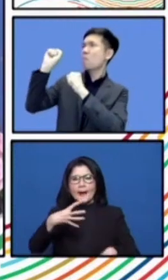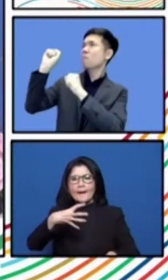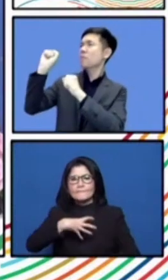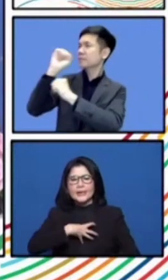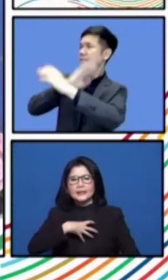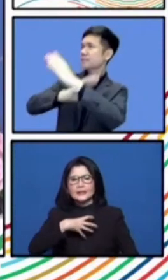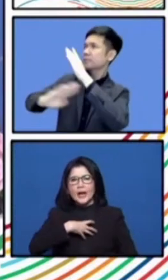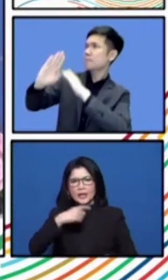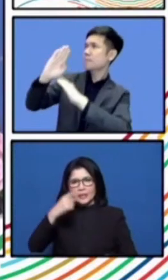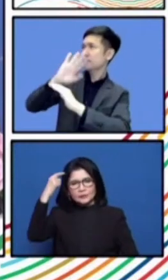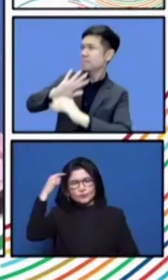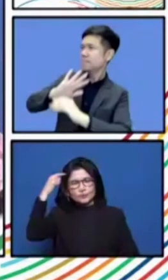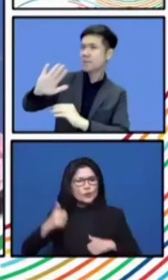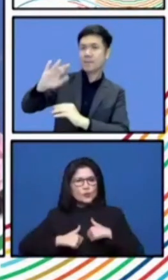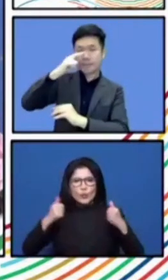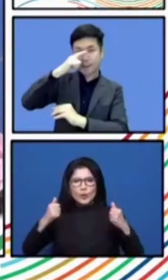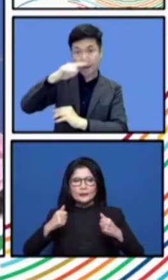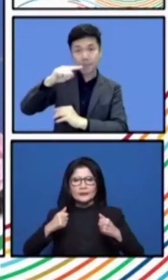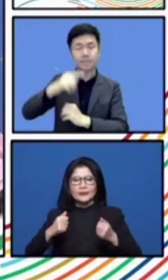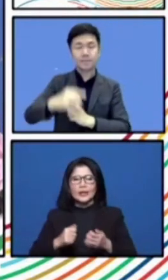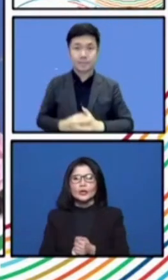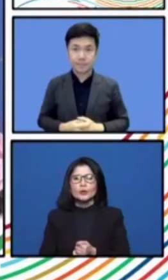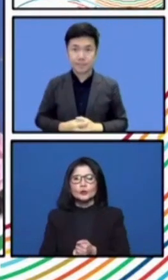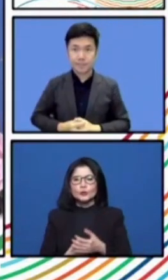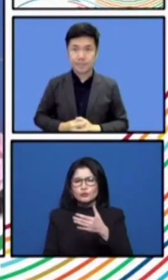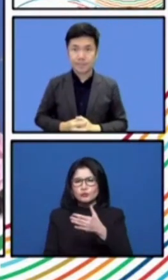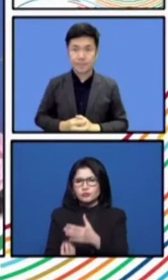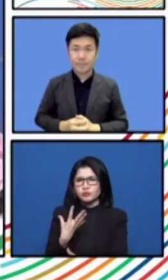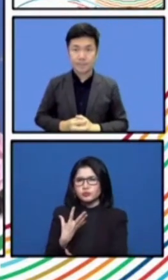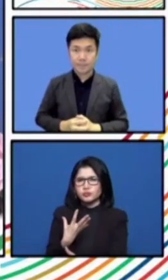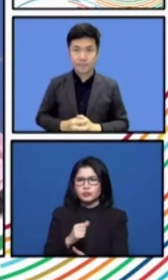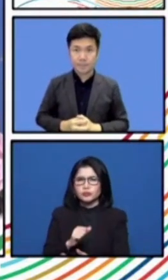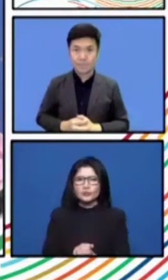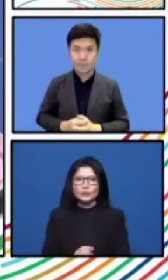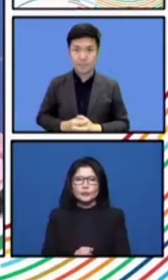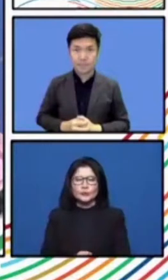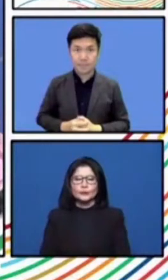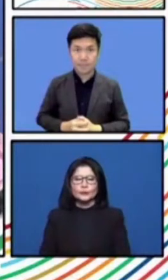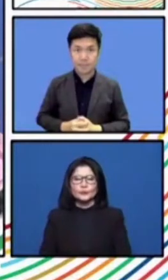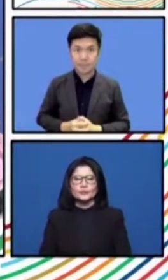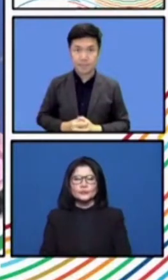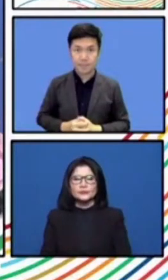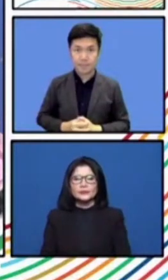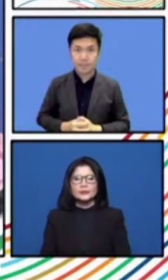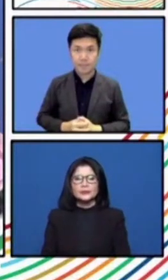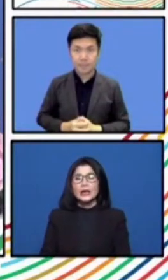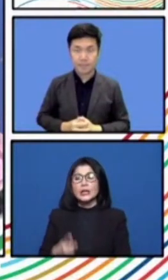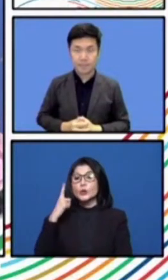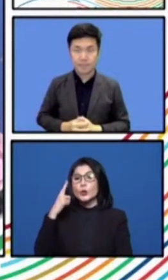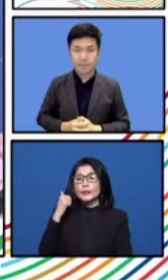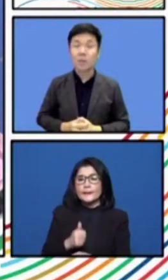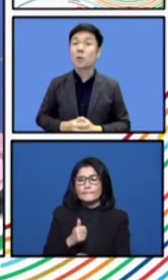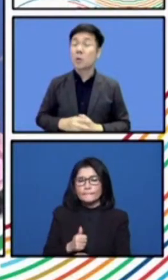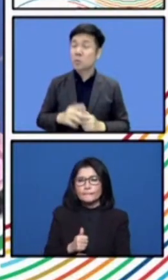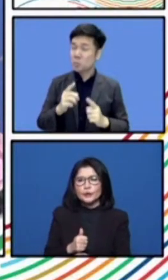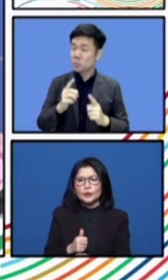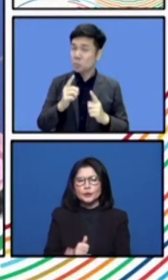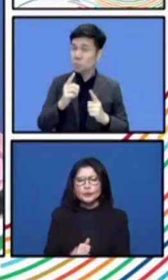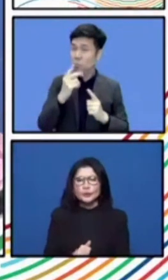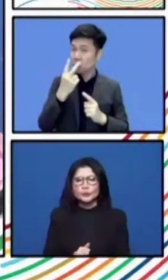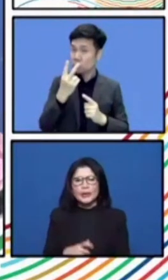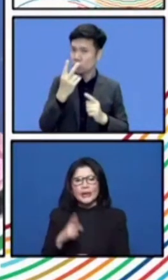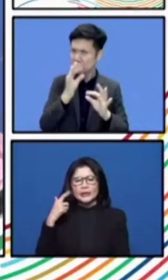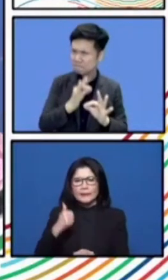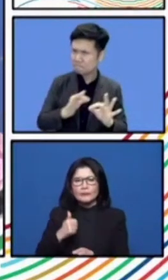to conclude I think it requires both the system meaning the surrounding